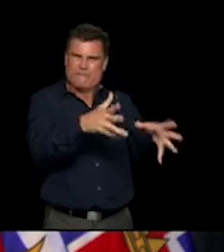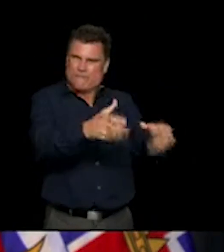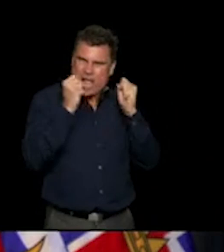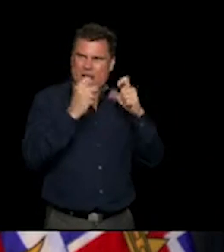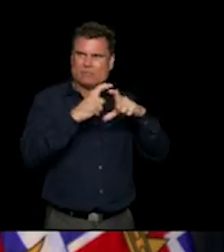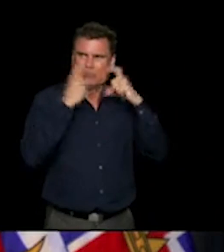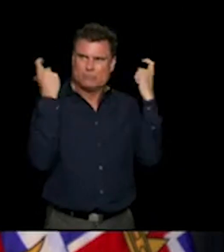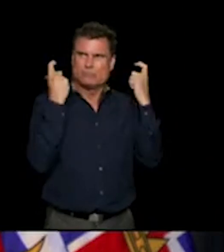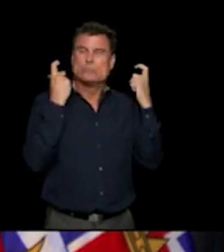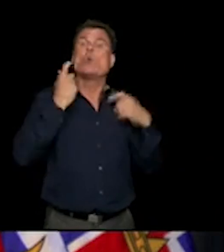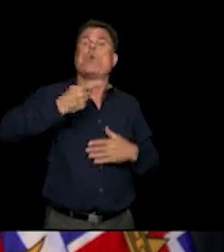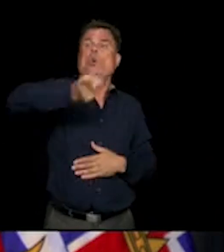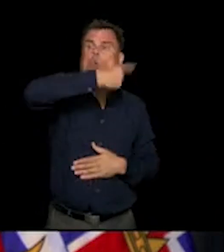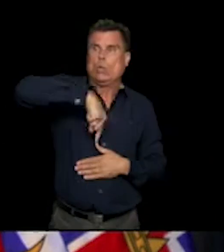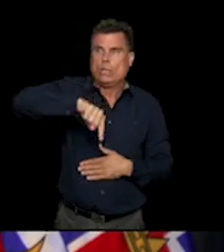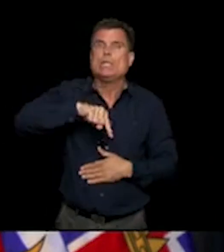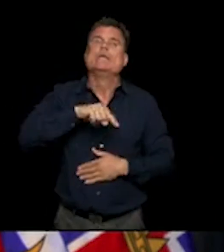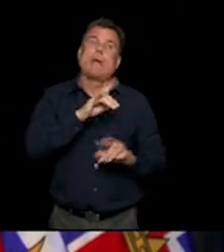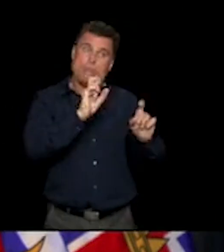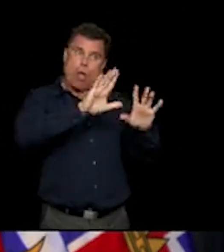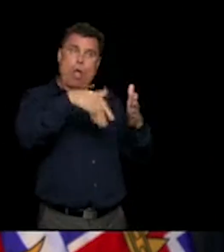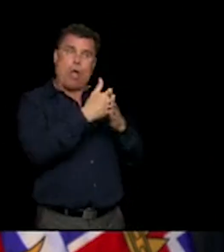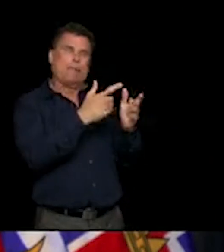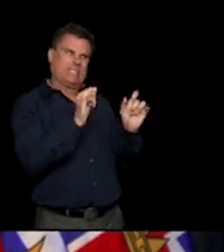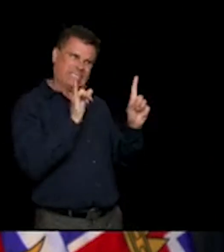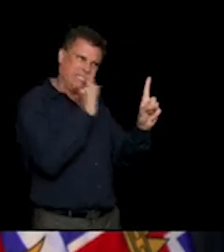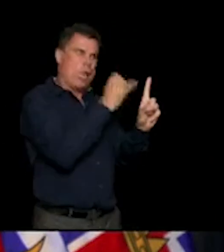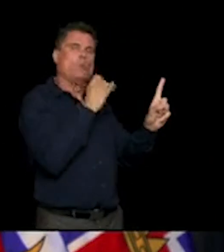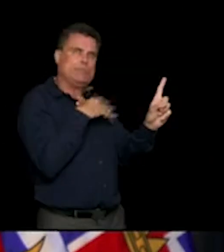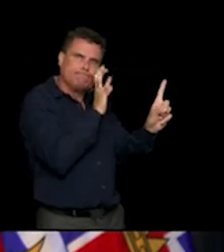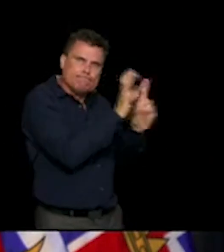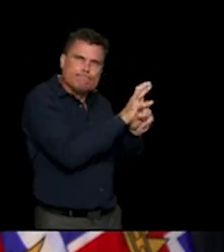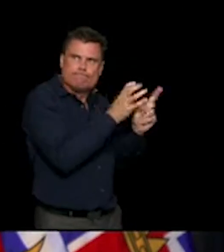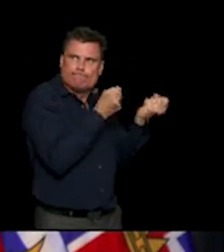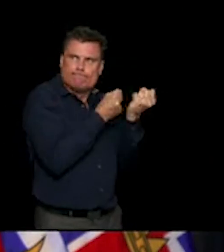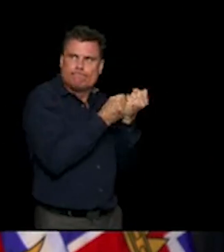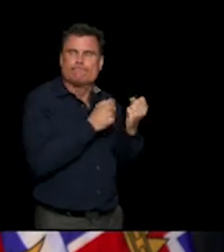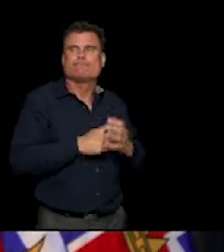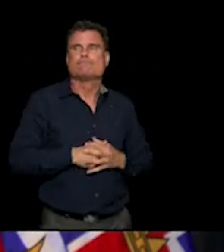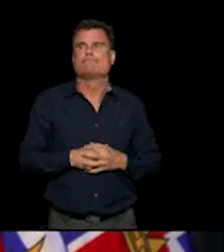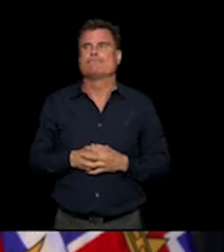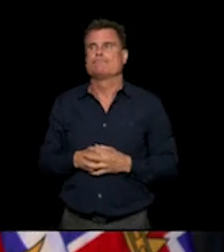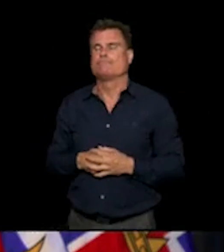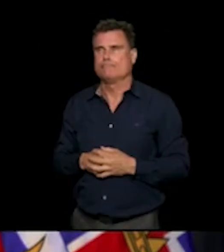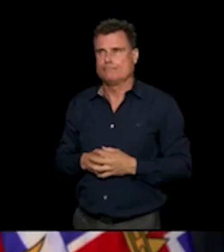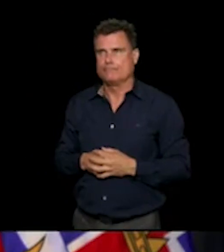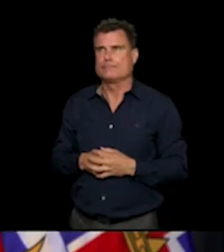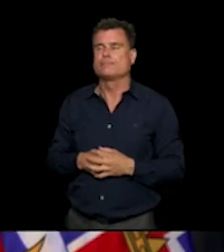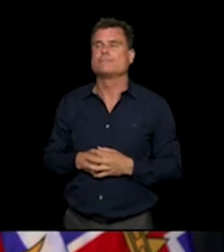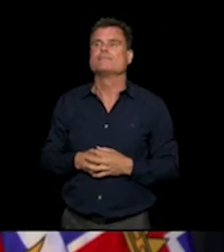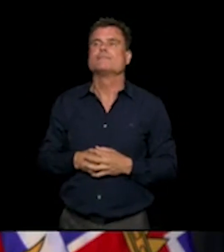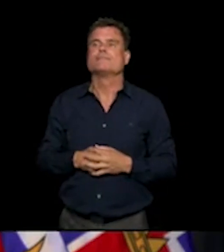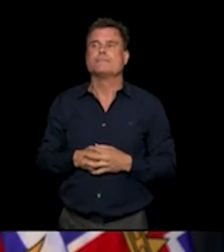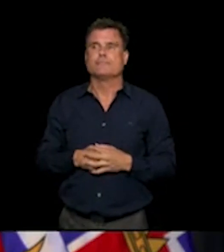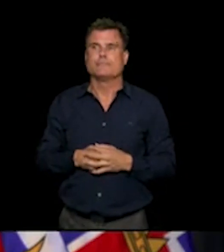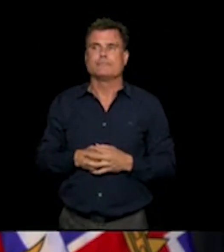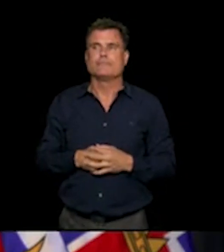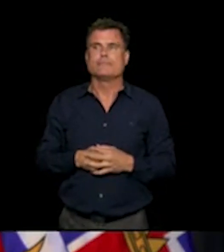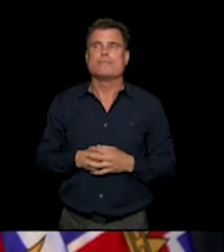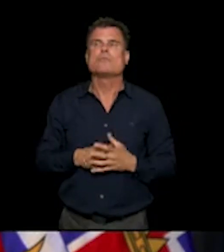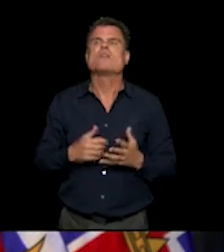They would go home immediately or as soon as possible to self-isolate and monitor themselves, and then